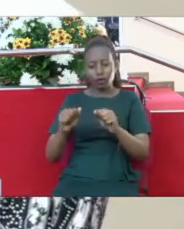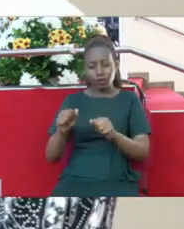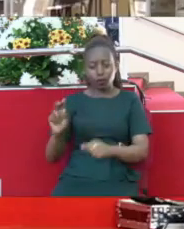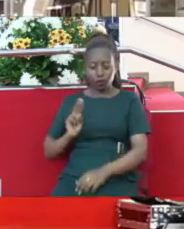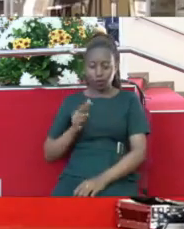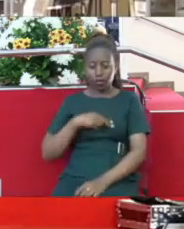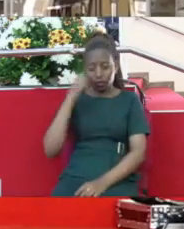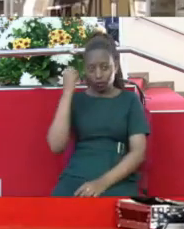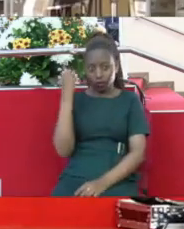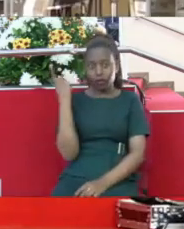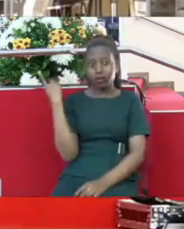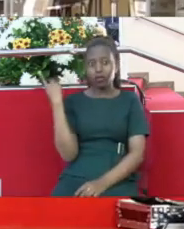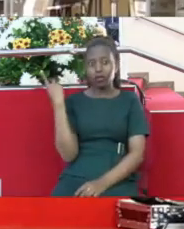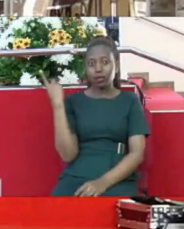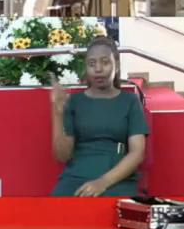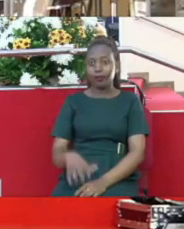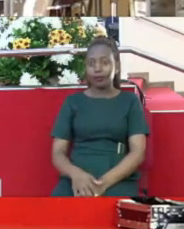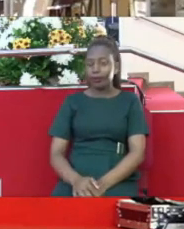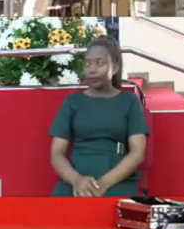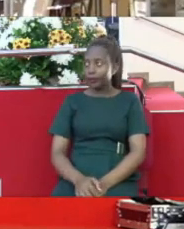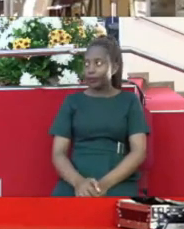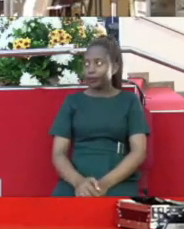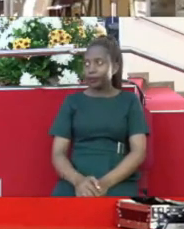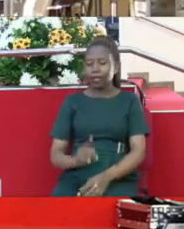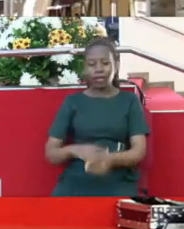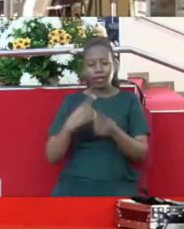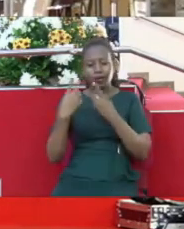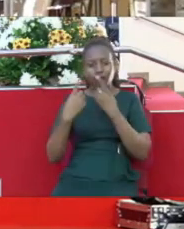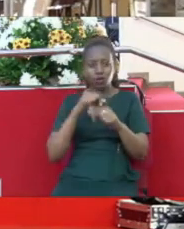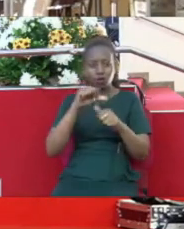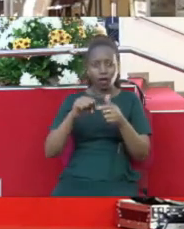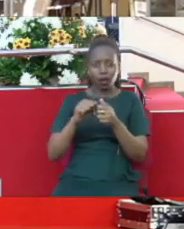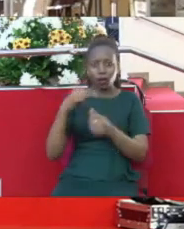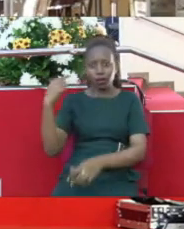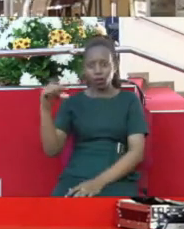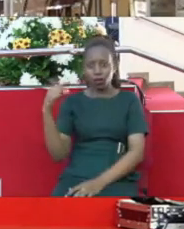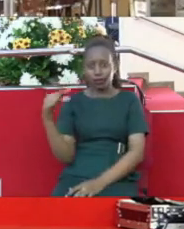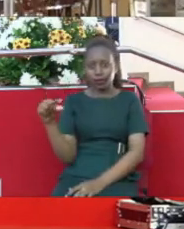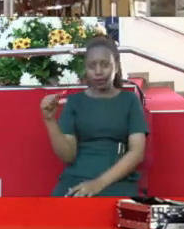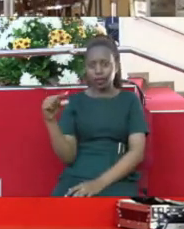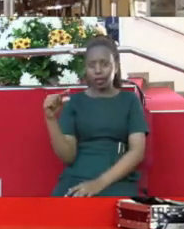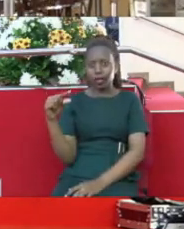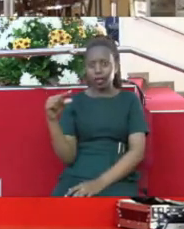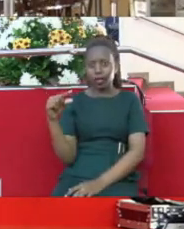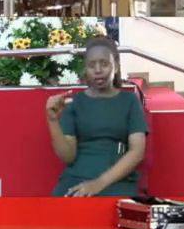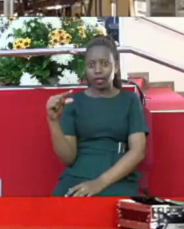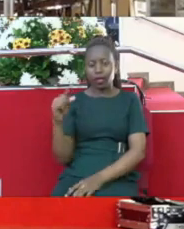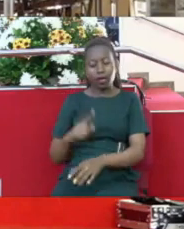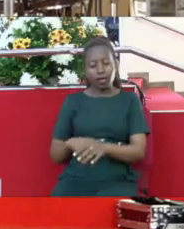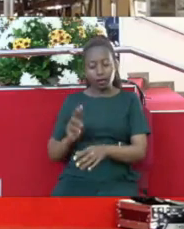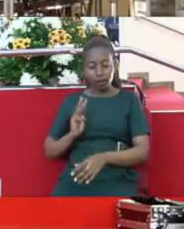Inamega na kuvunjavunja ile injili ndio tukaweza kuielewa. When we talk about the gospel. Tunaposema juu ya injili. When we talk about the